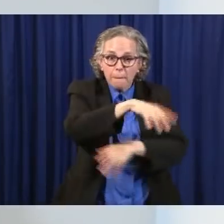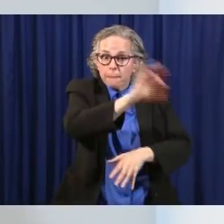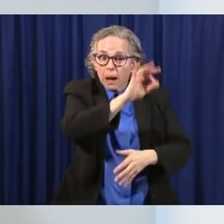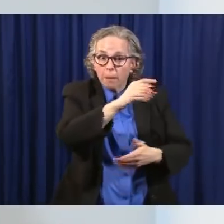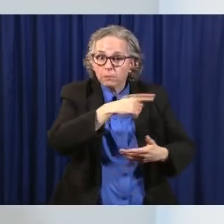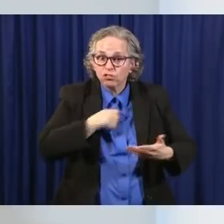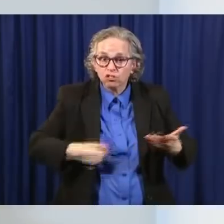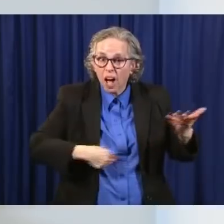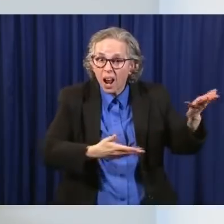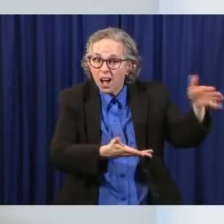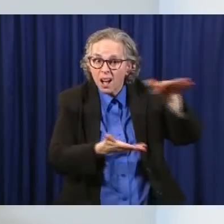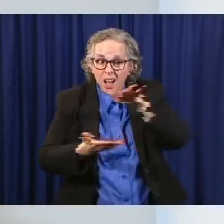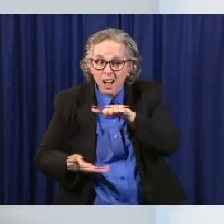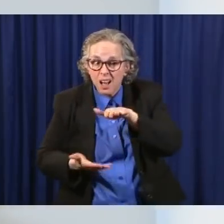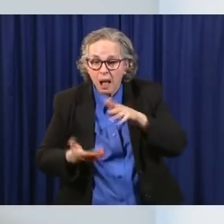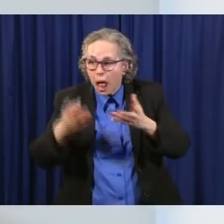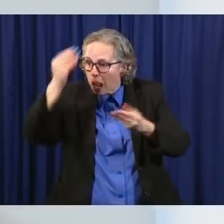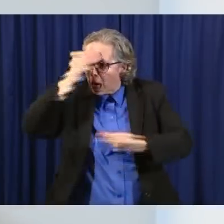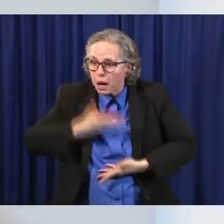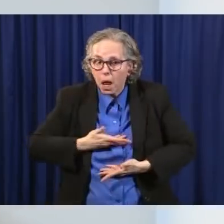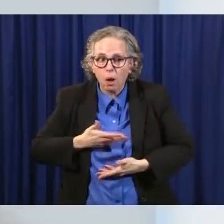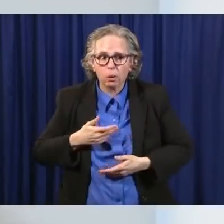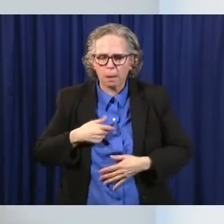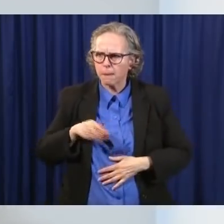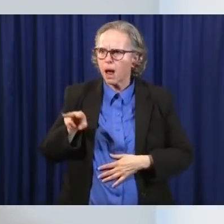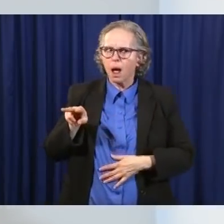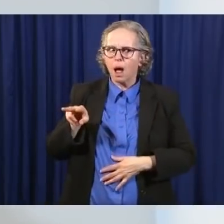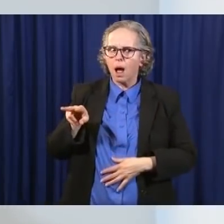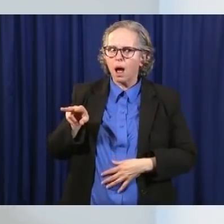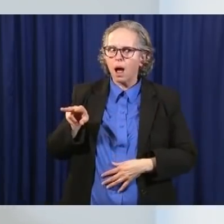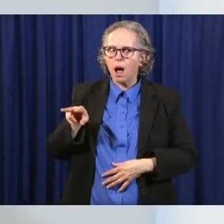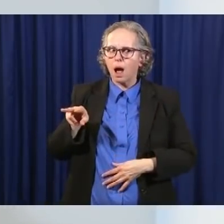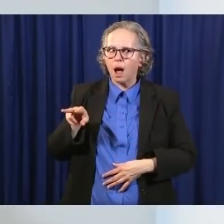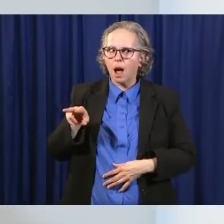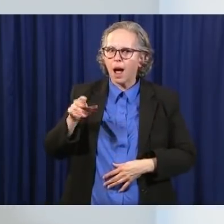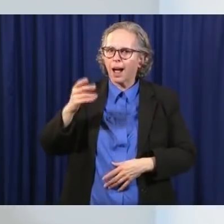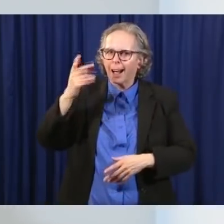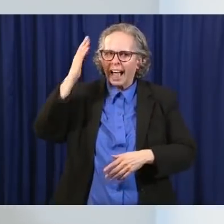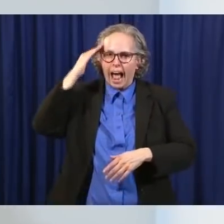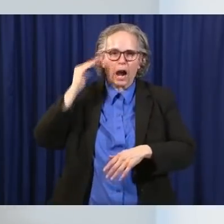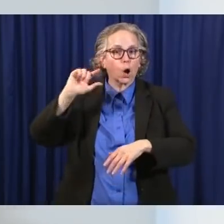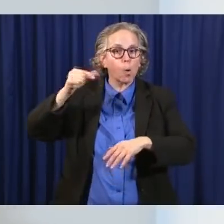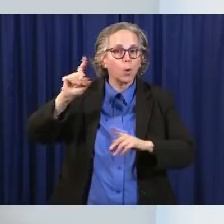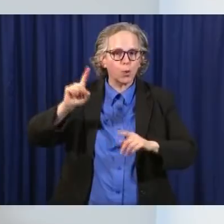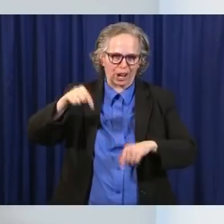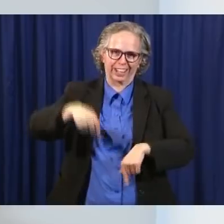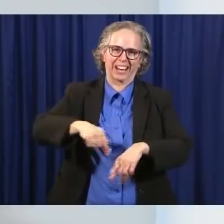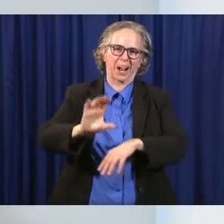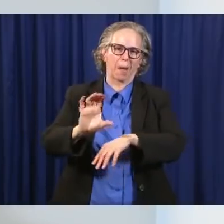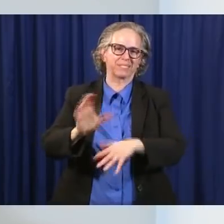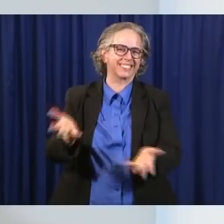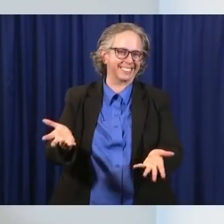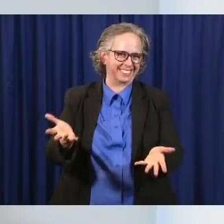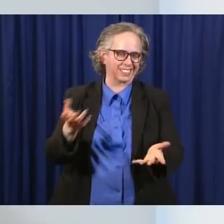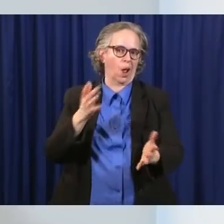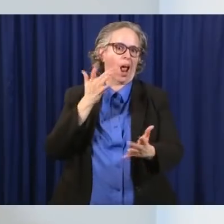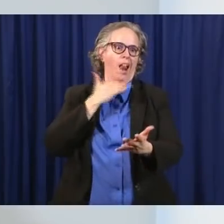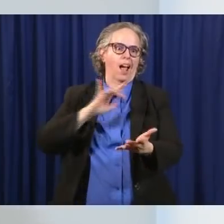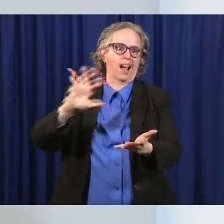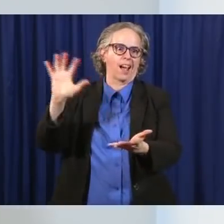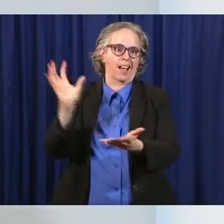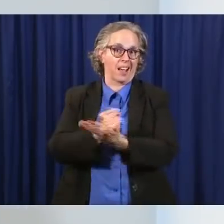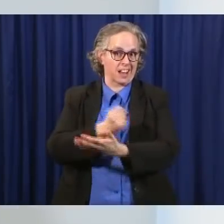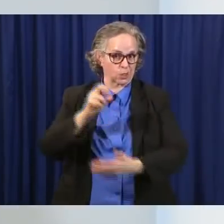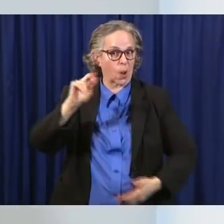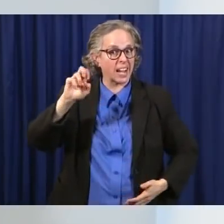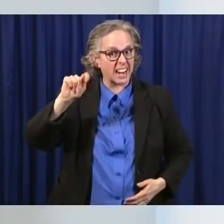period of pandemic, then let us know. And NetJets is headquartered in Columbus. And NetJets did an amazing thing. They got some of their